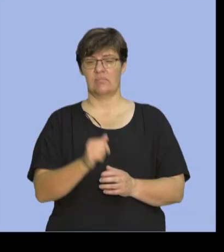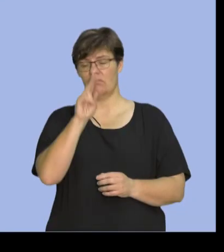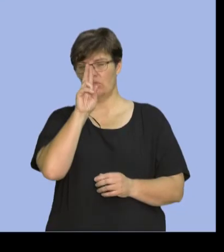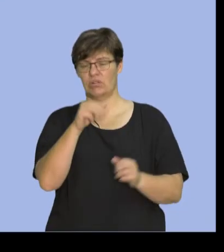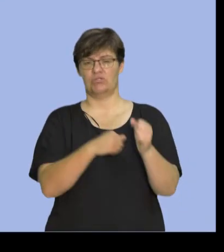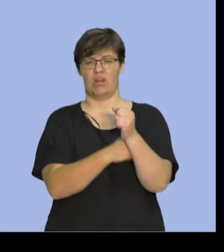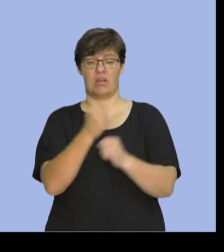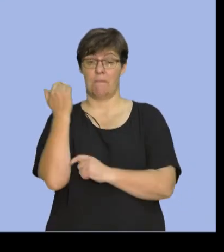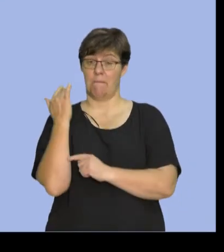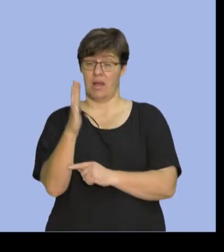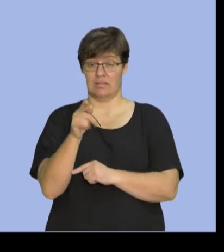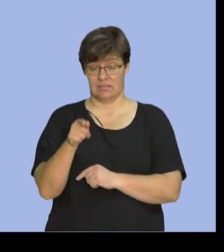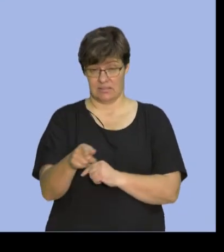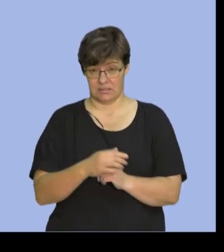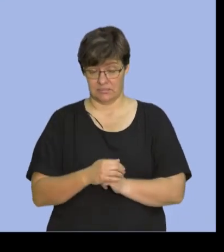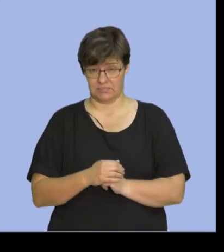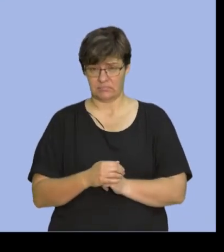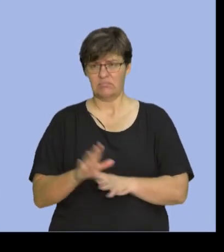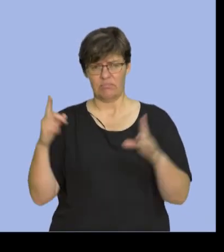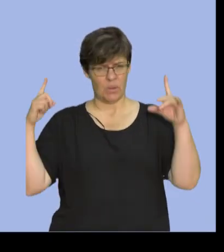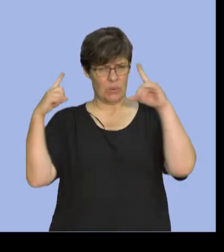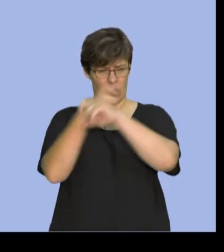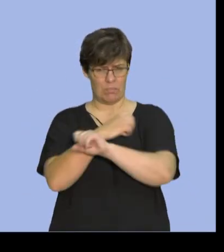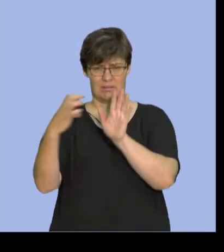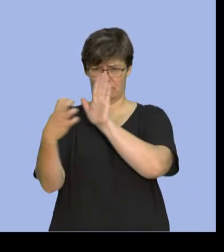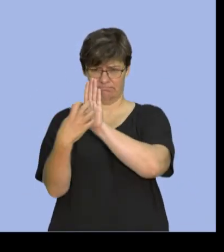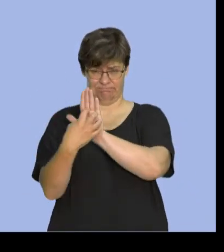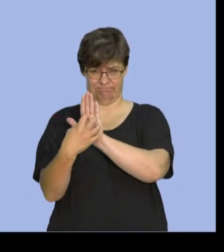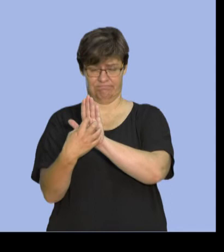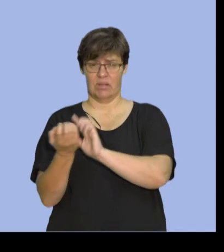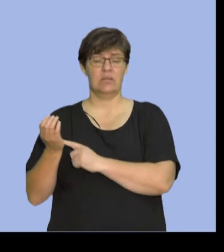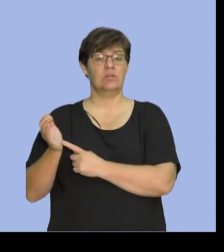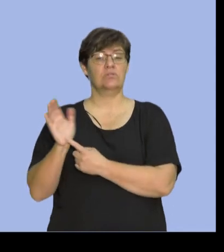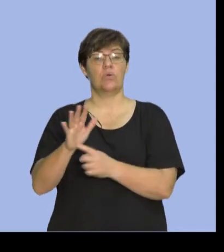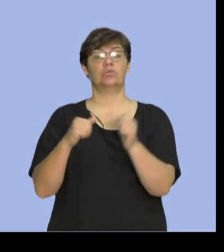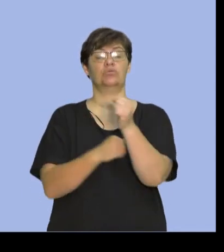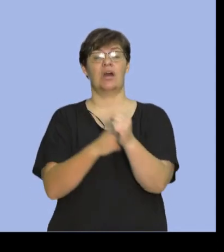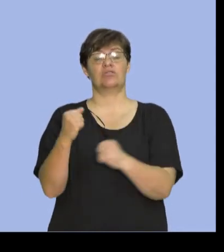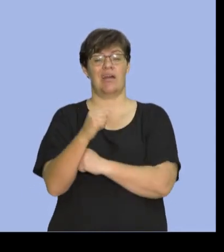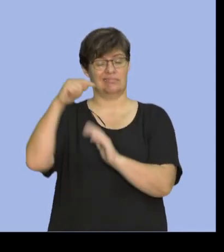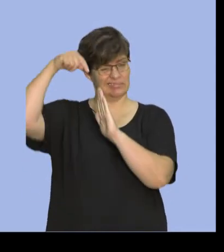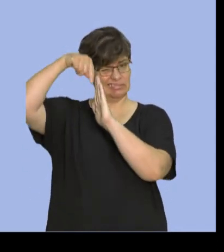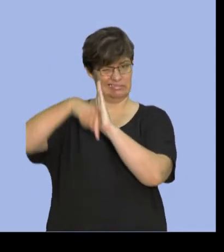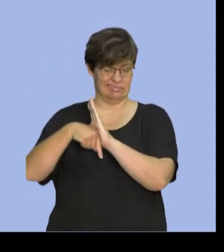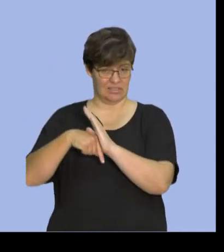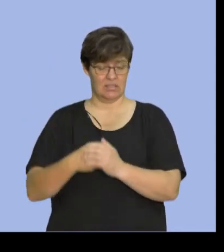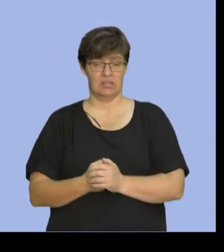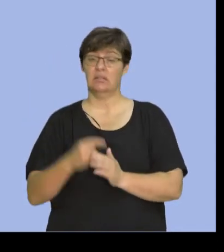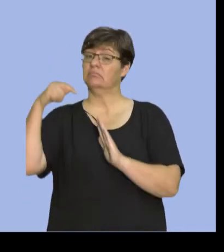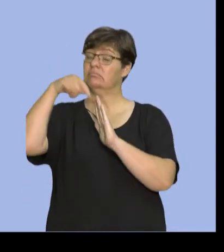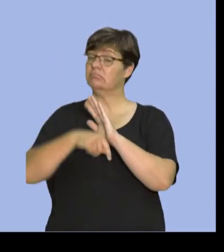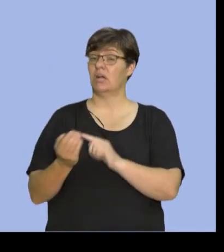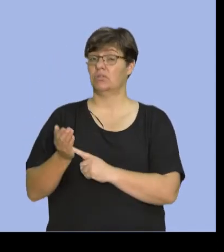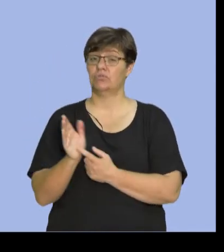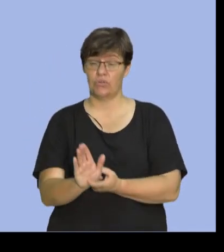of a plant cell wall. So I've got a very complex diagram that illustrates the structure in much detail. The detail that I've shown